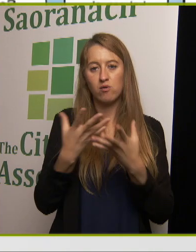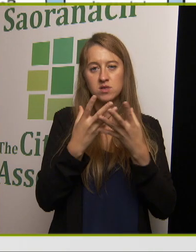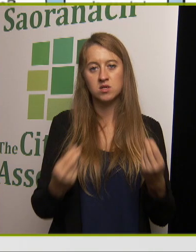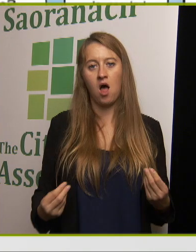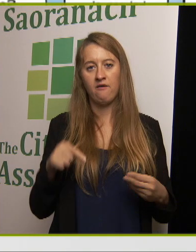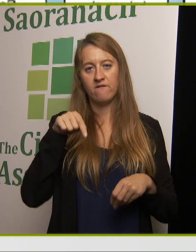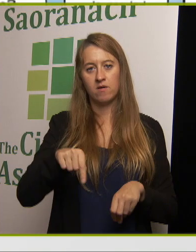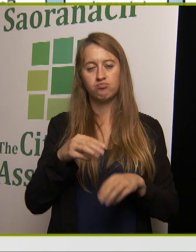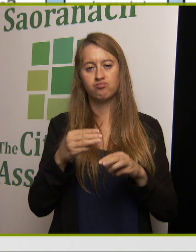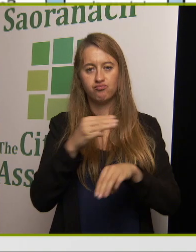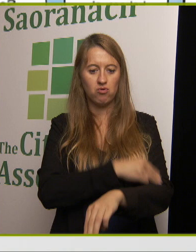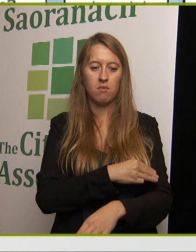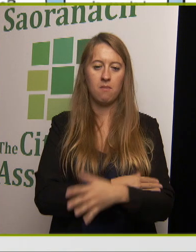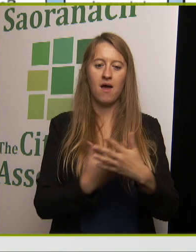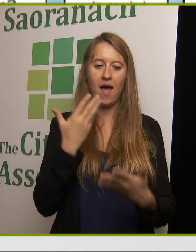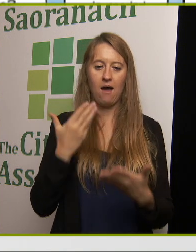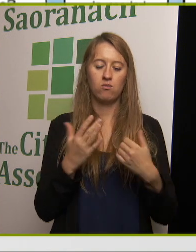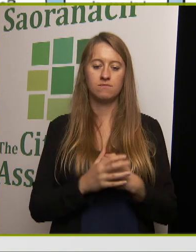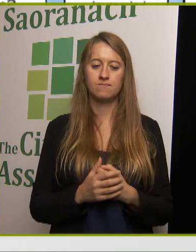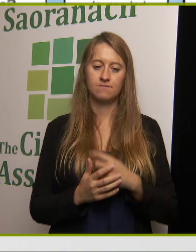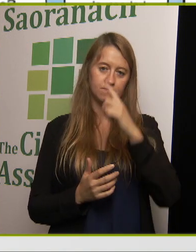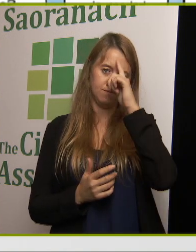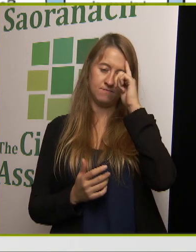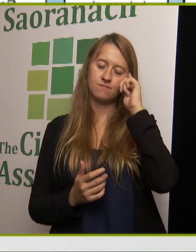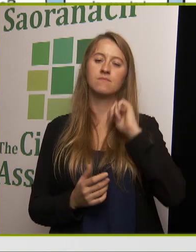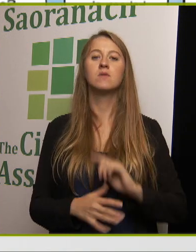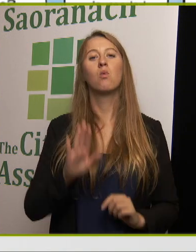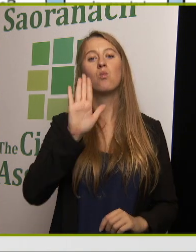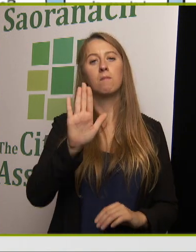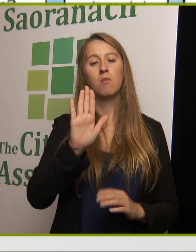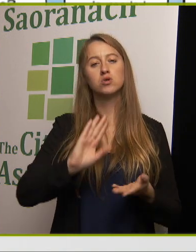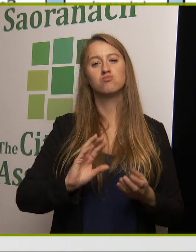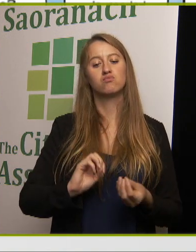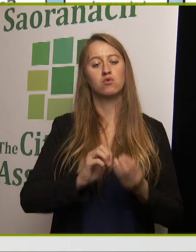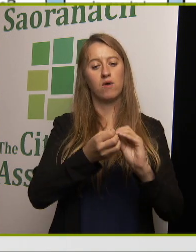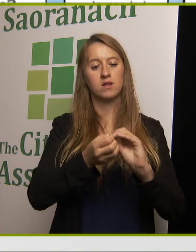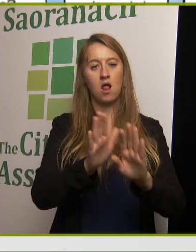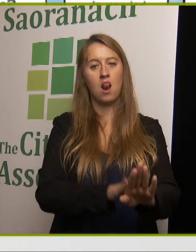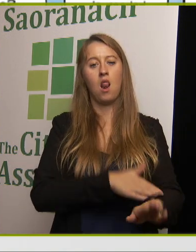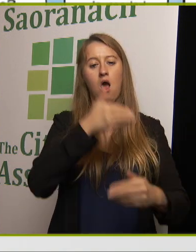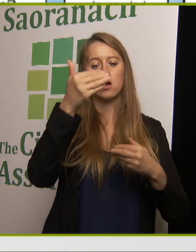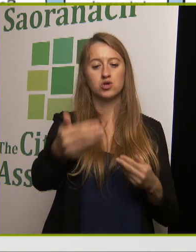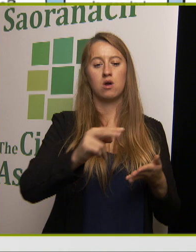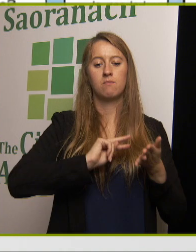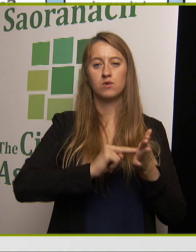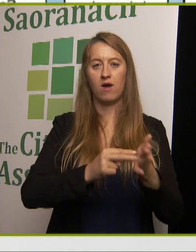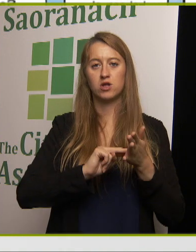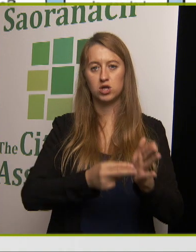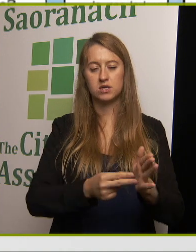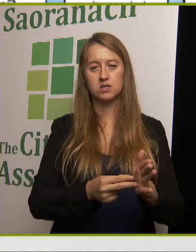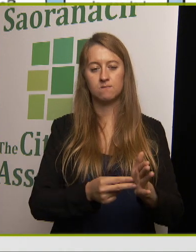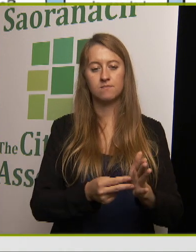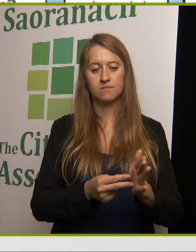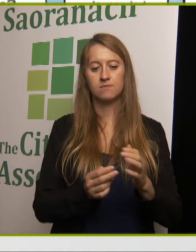So how do we solve them? So we adopt long-term policy. We adopt long-term strategies,